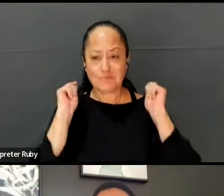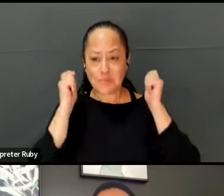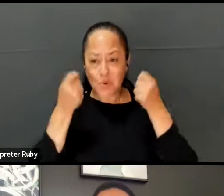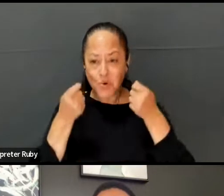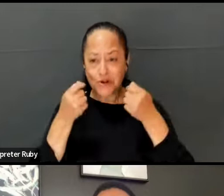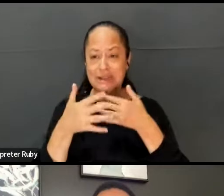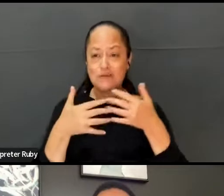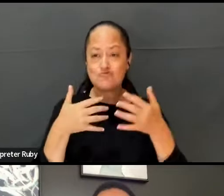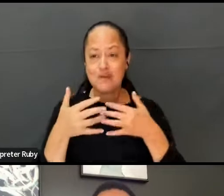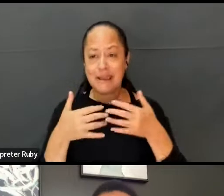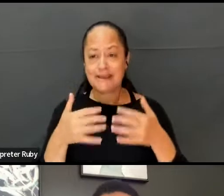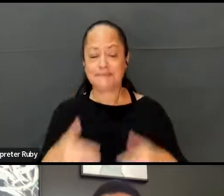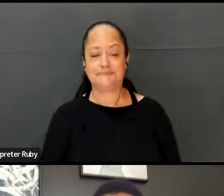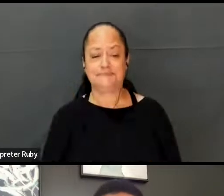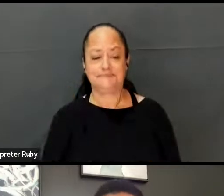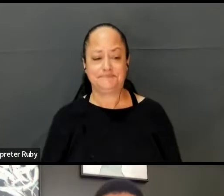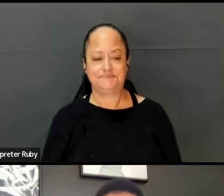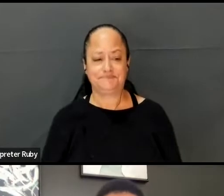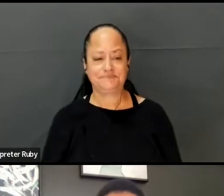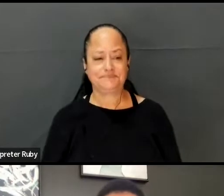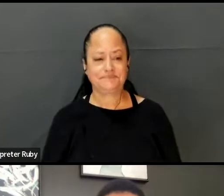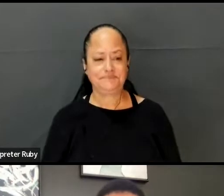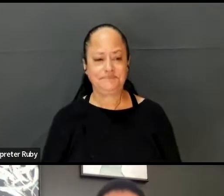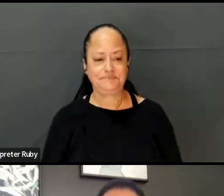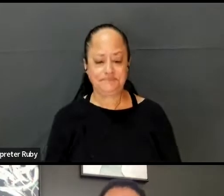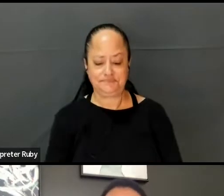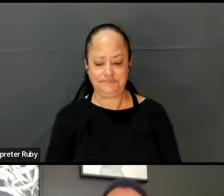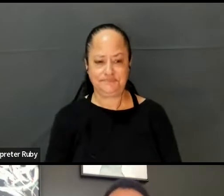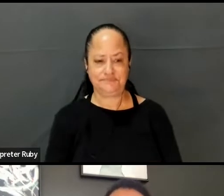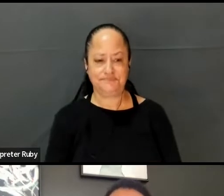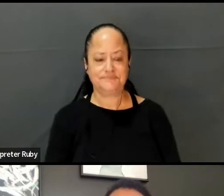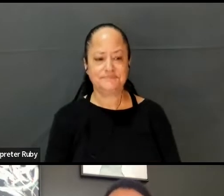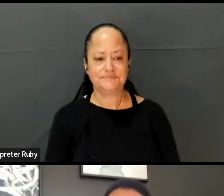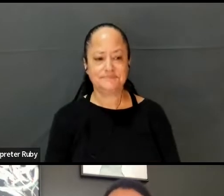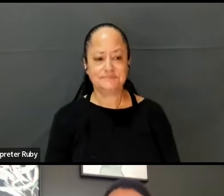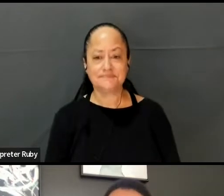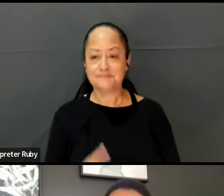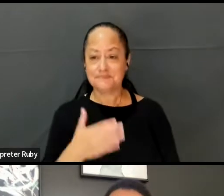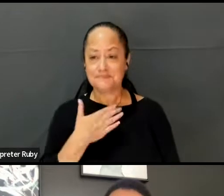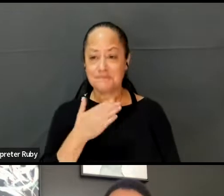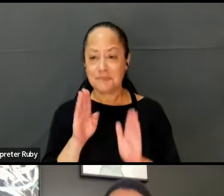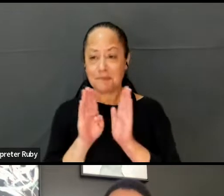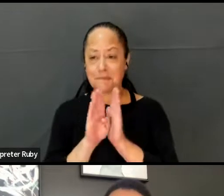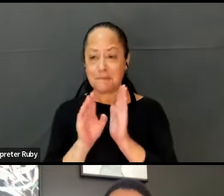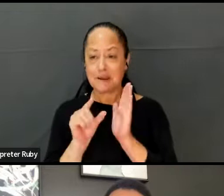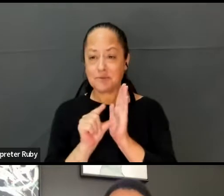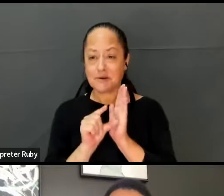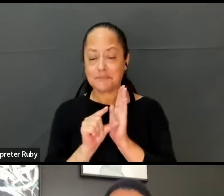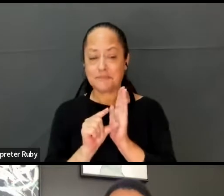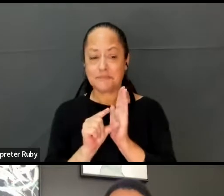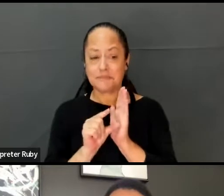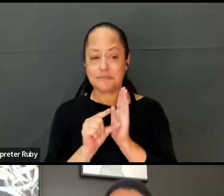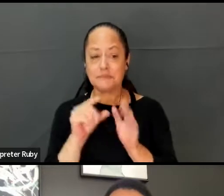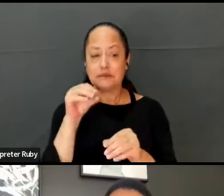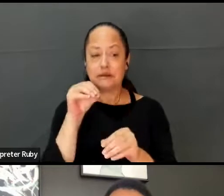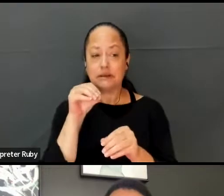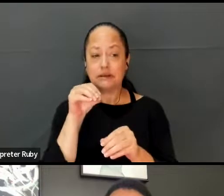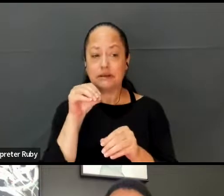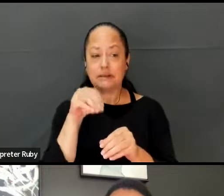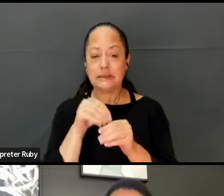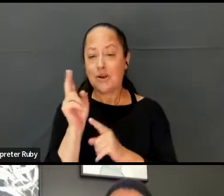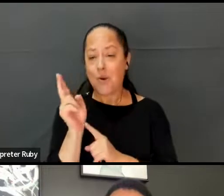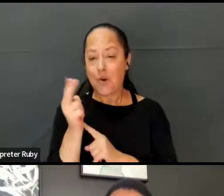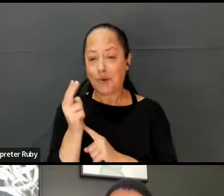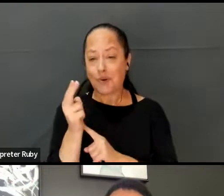hoodie, and my background, I'm in an Ibis hotel at the